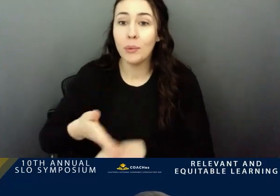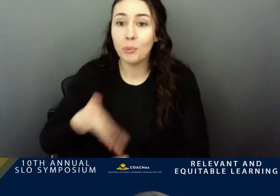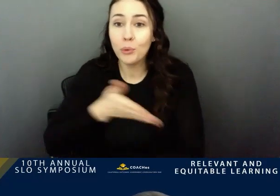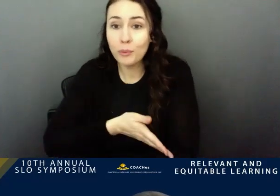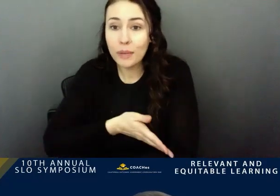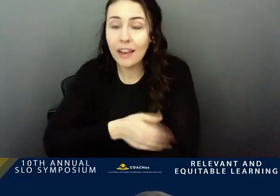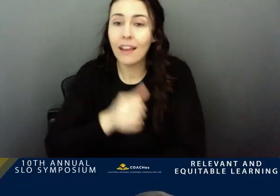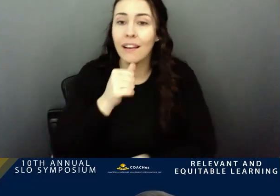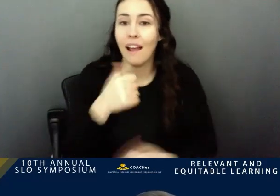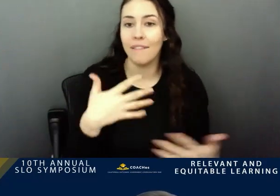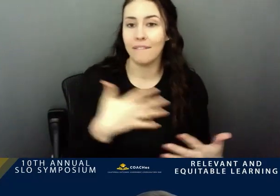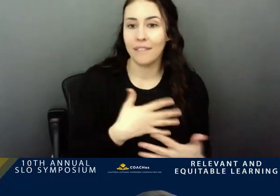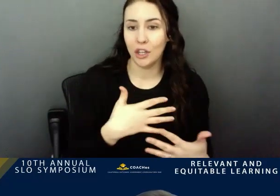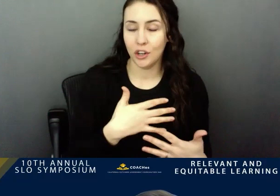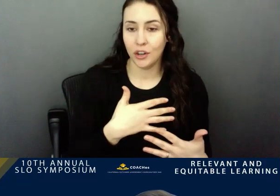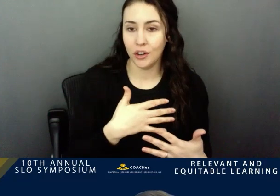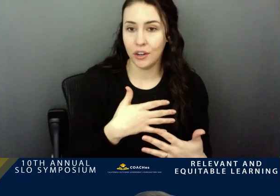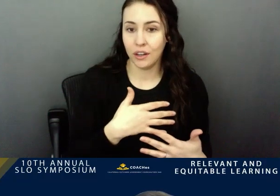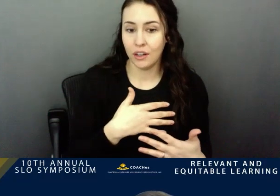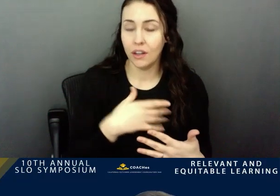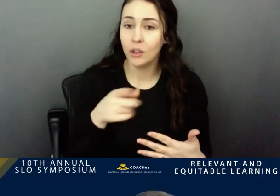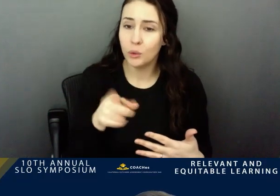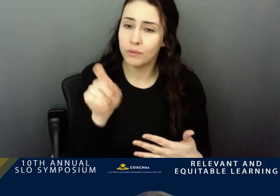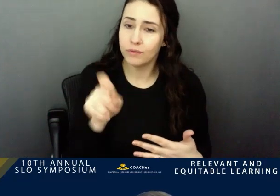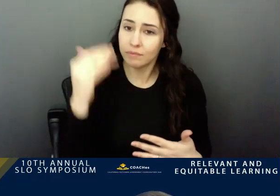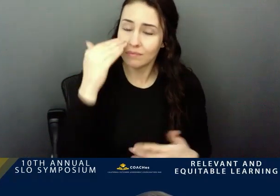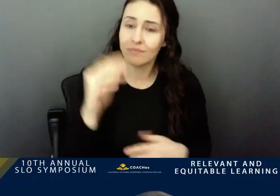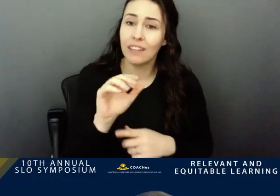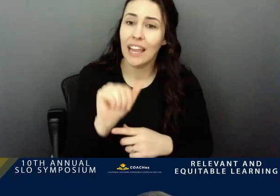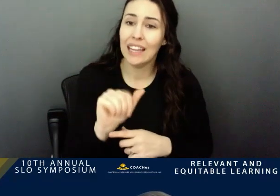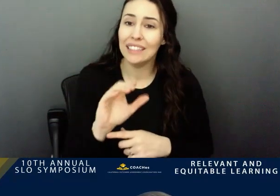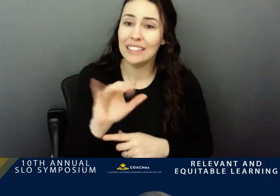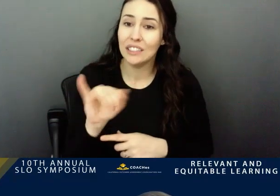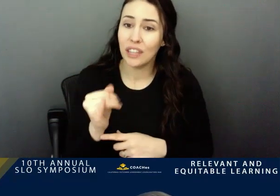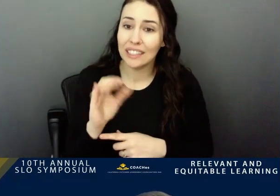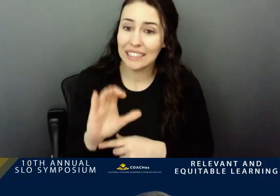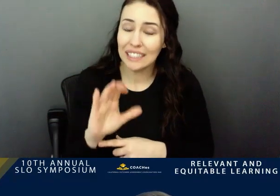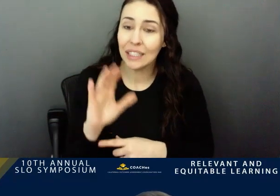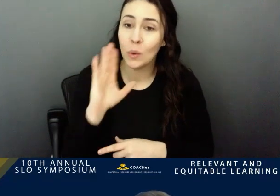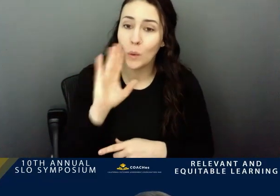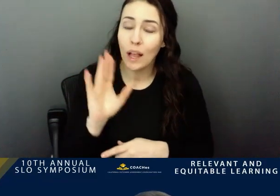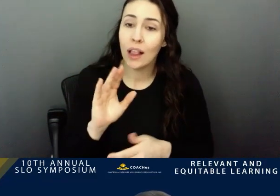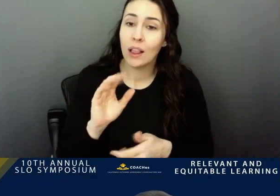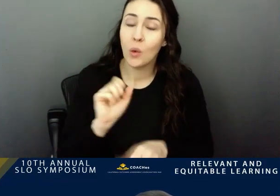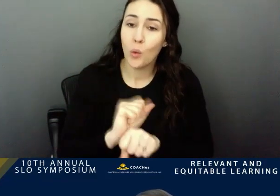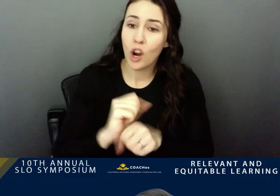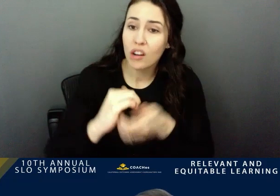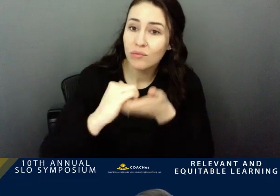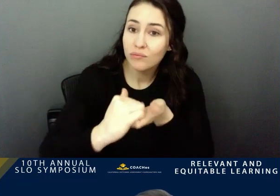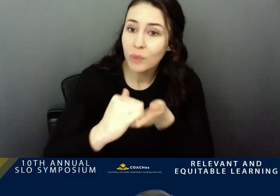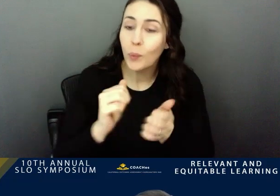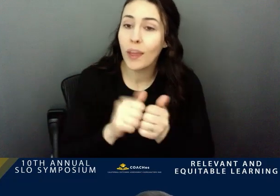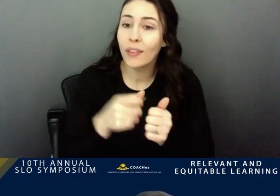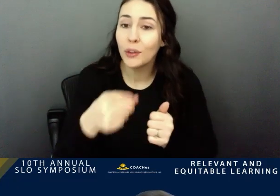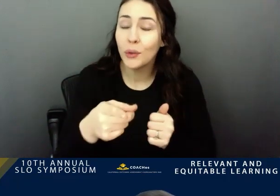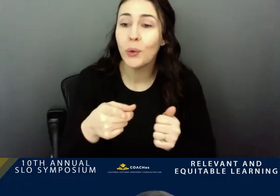fear. You have to know that ACCJC is going to be working with you on areas that where you